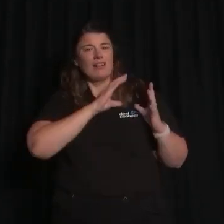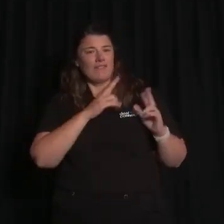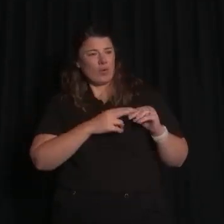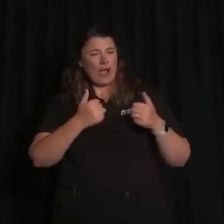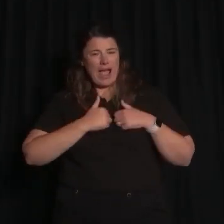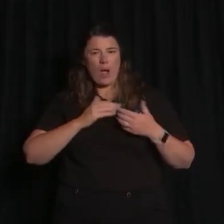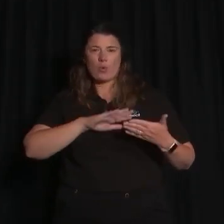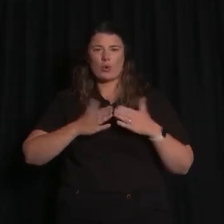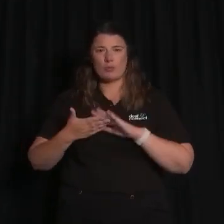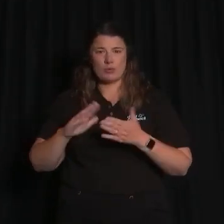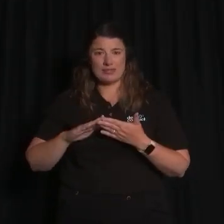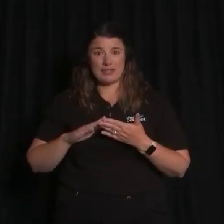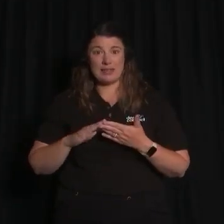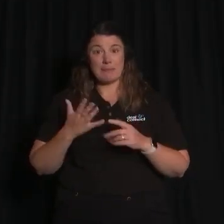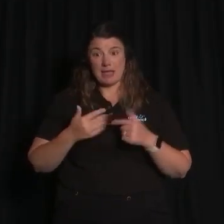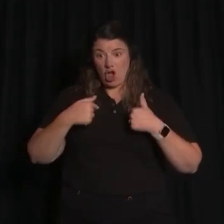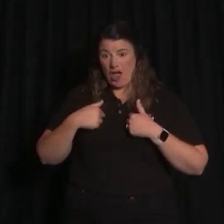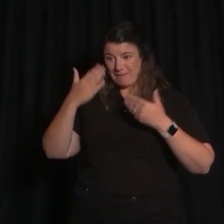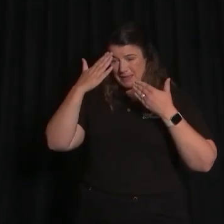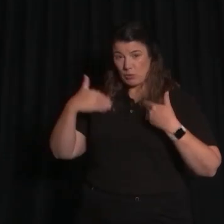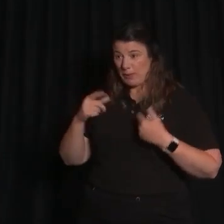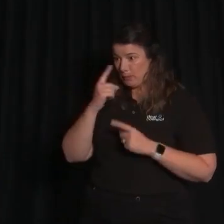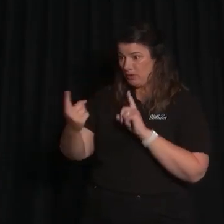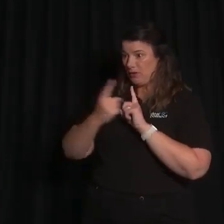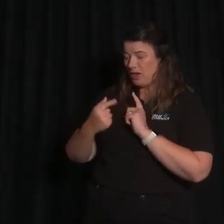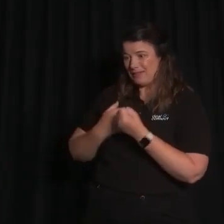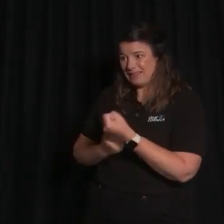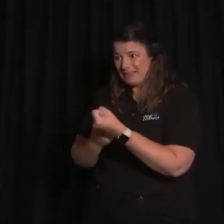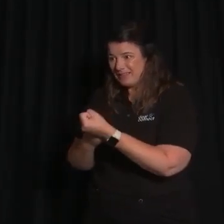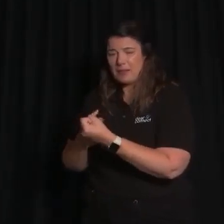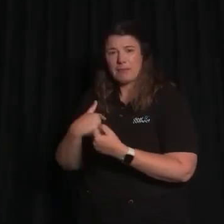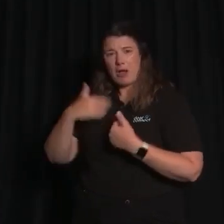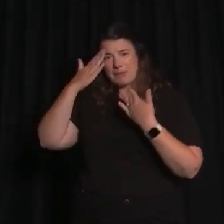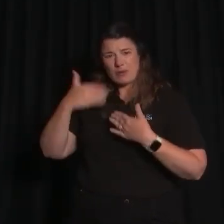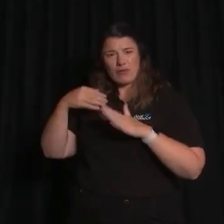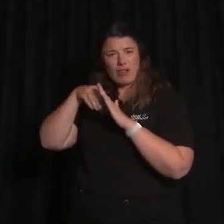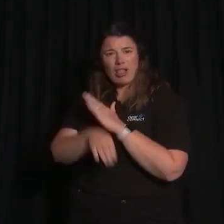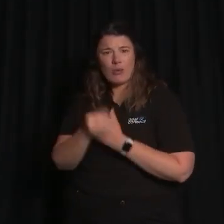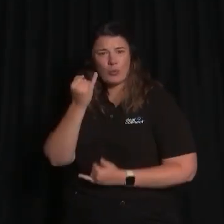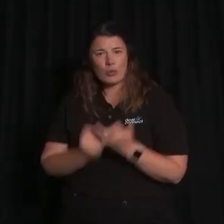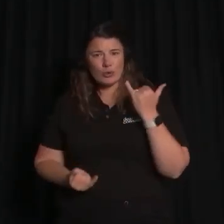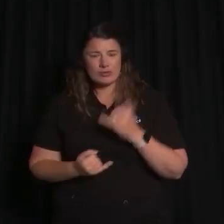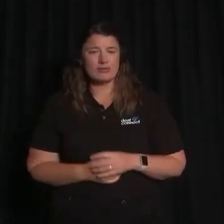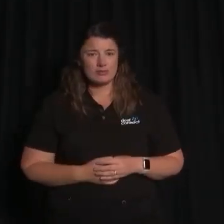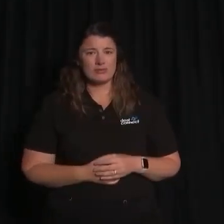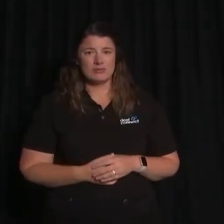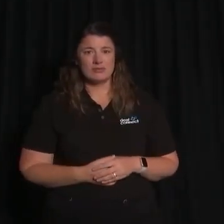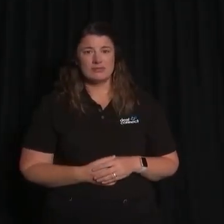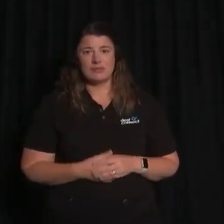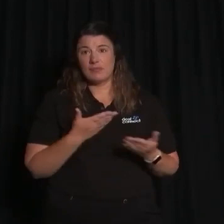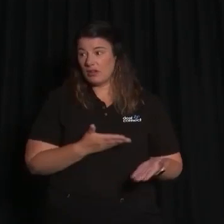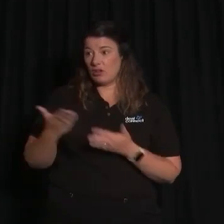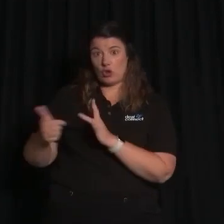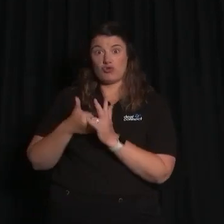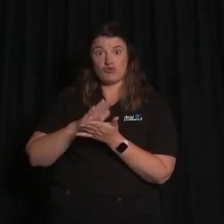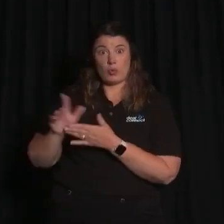who themselves are often impacted by mental ill health. So at this point I'm going to hand over to Ruth, who will take us through